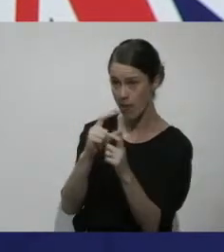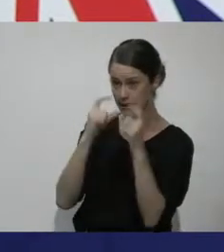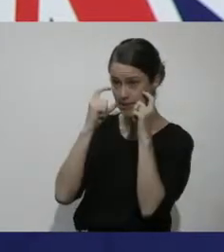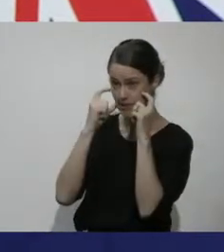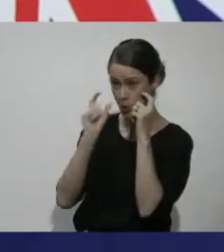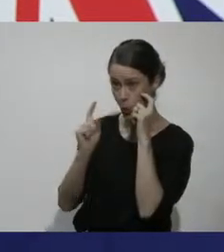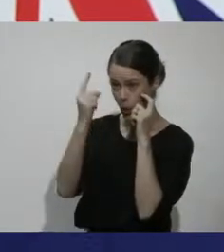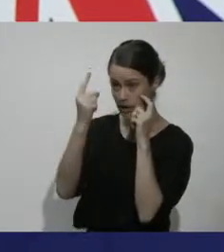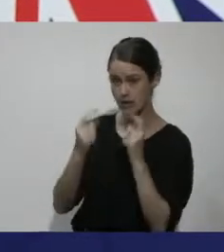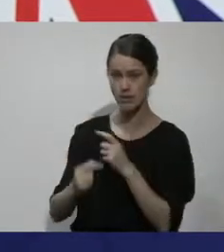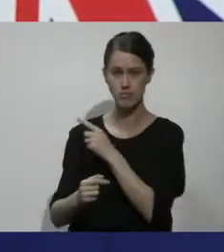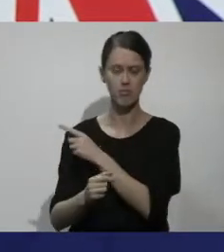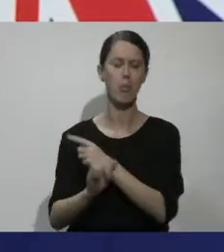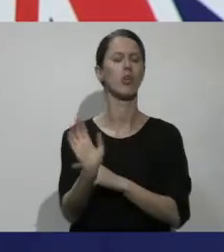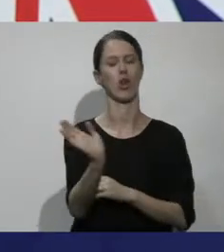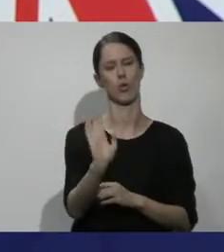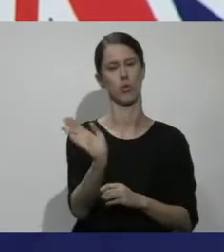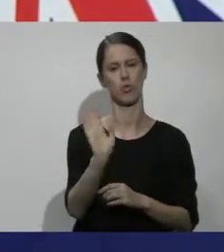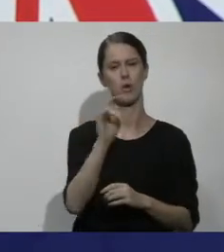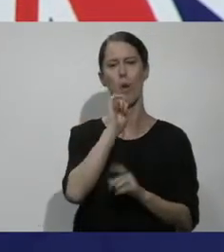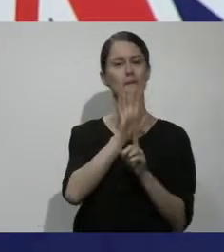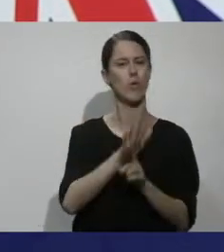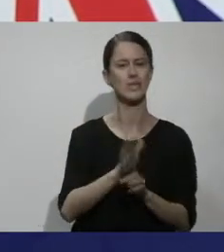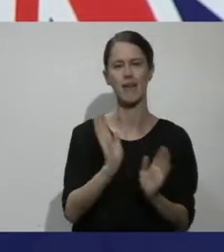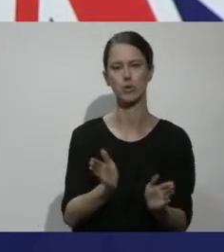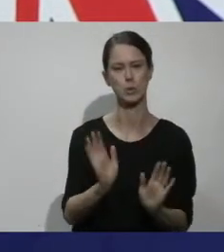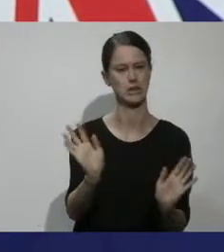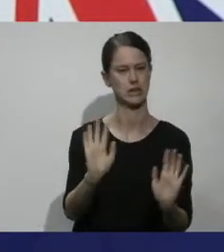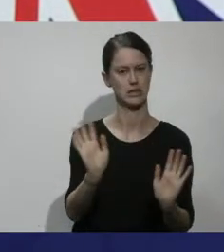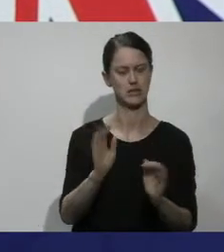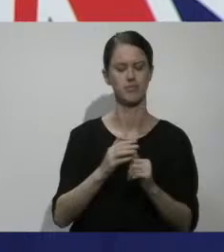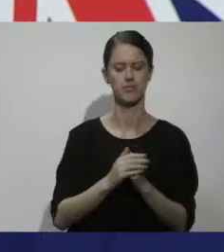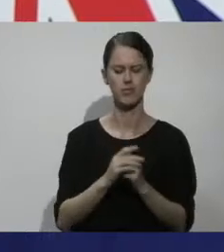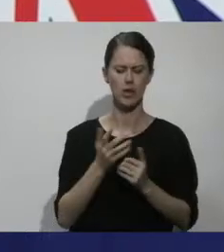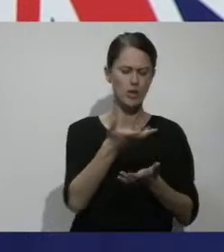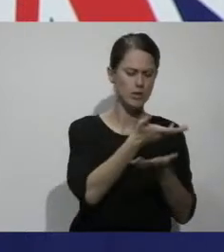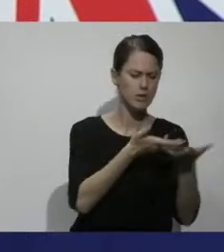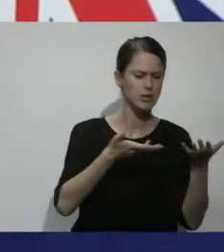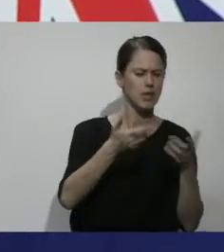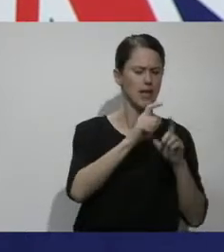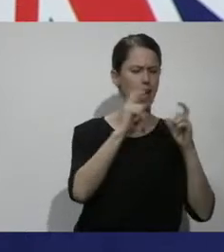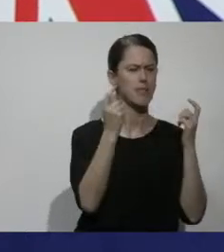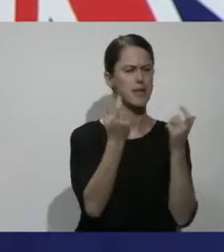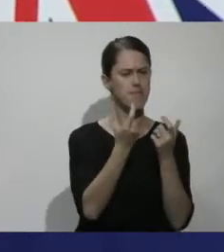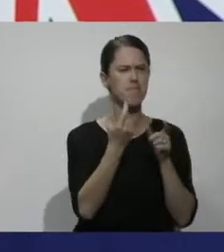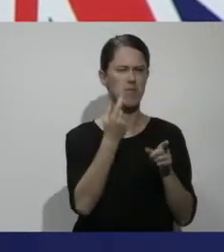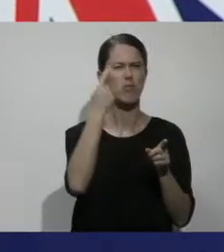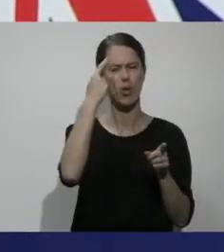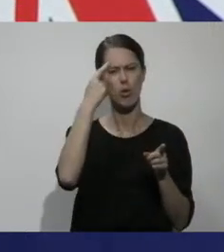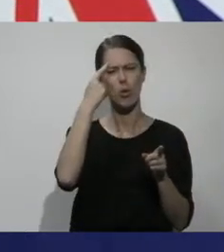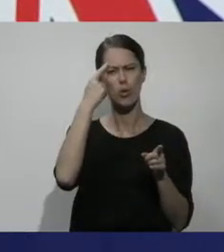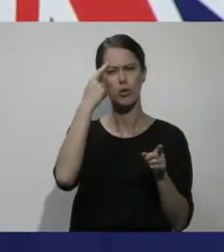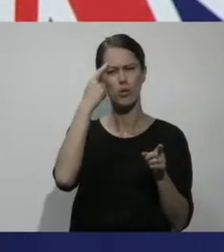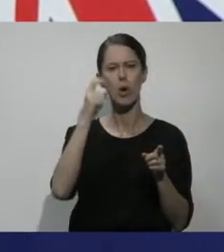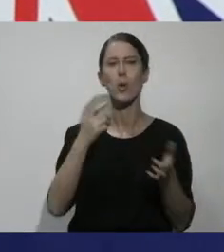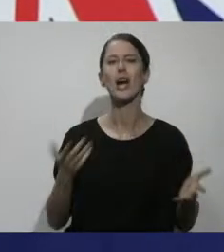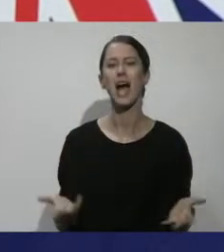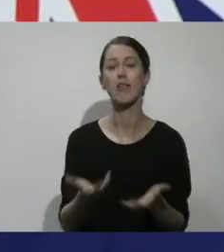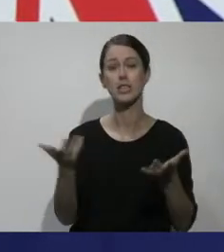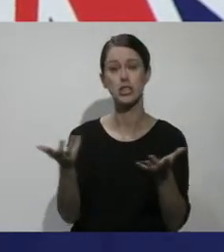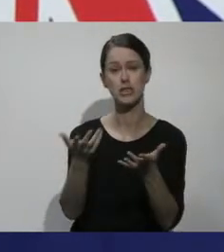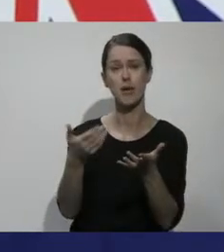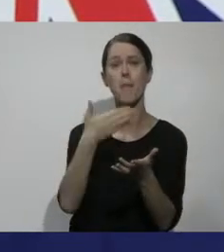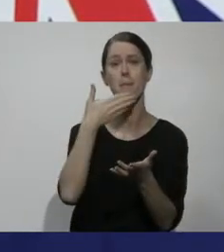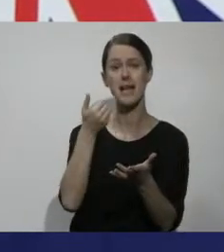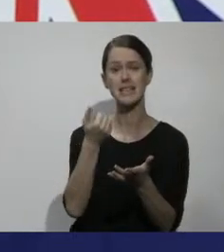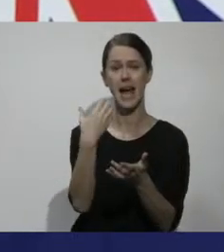No, we've had good discussion around that. Everyone was continuing to be of the view that we need to continue to encourage their